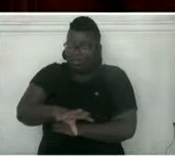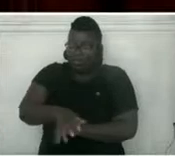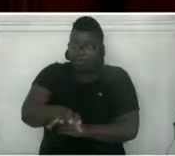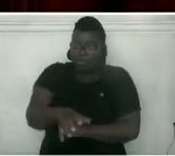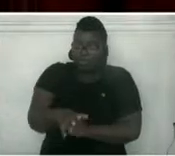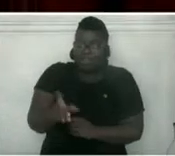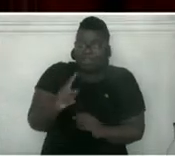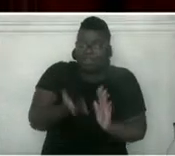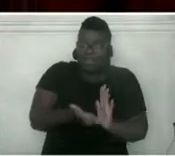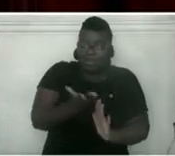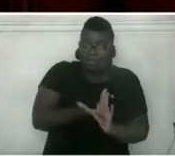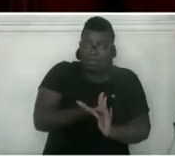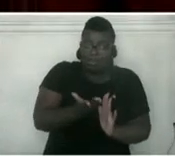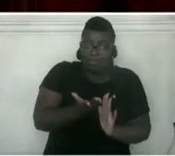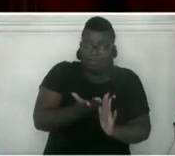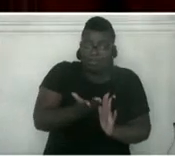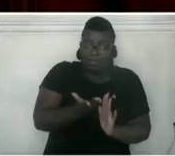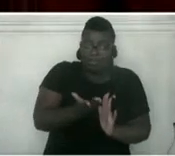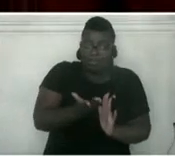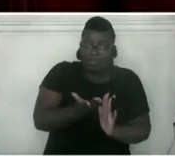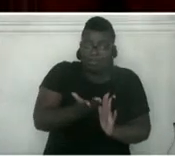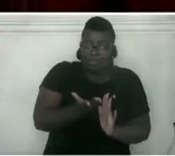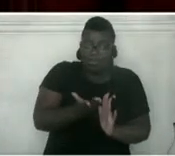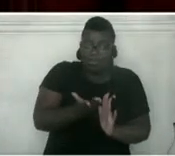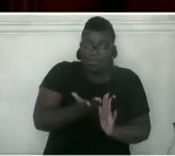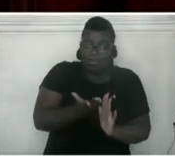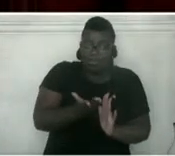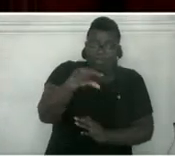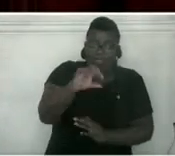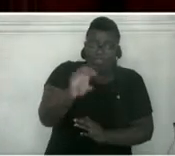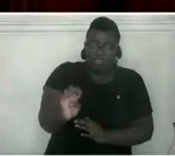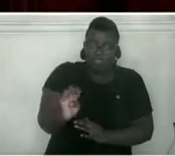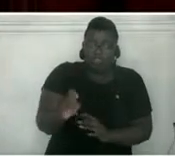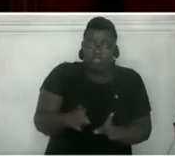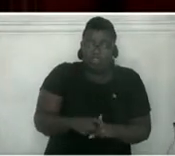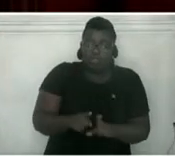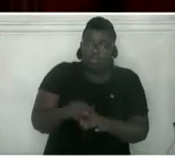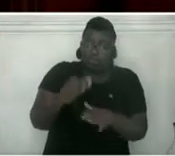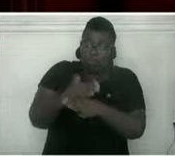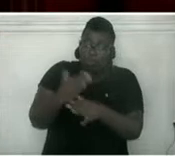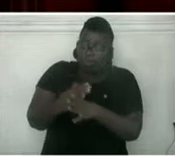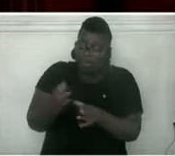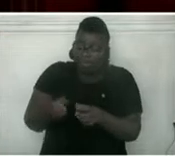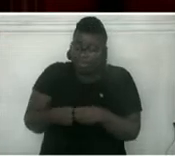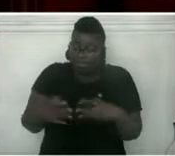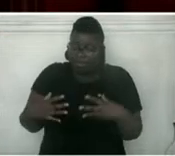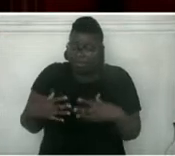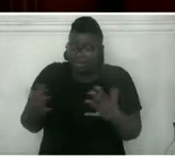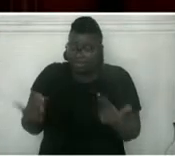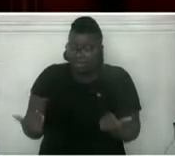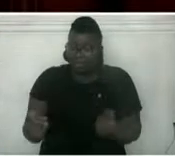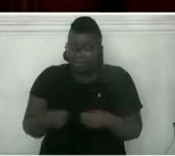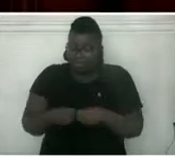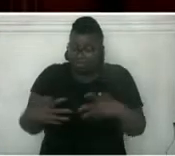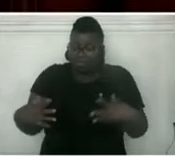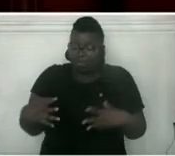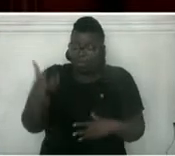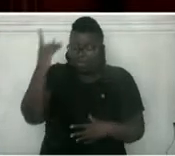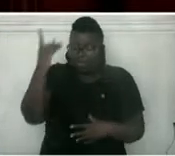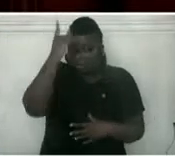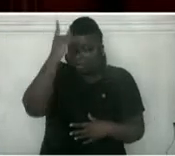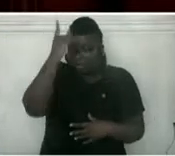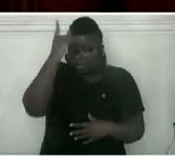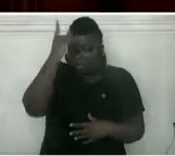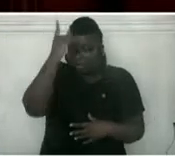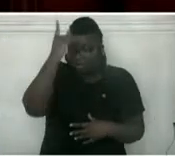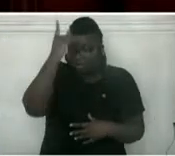between Linfield Park and Cato Ridge has been awarded, and work is expected to commence in March. This will